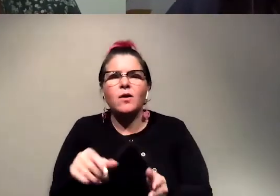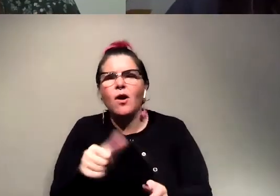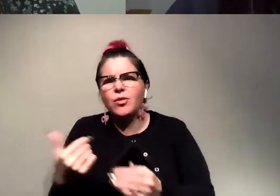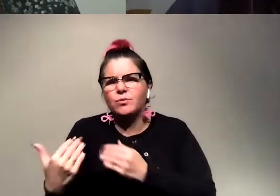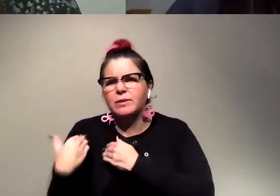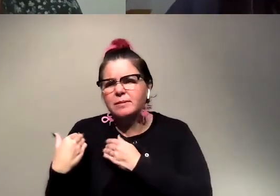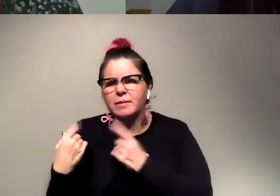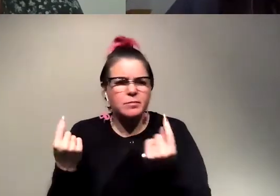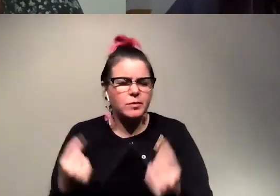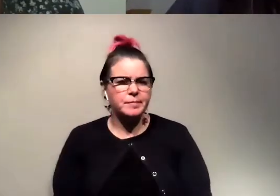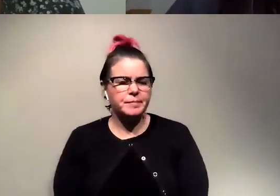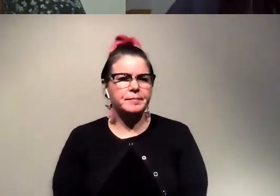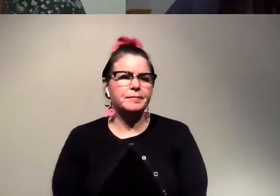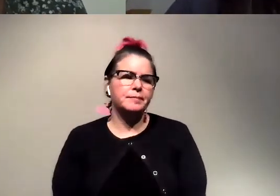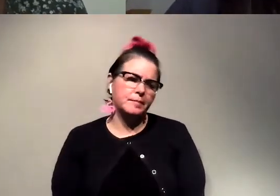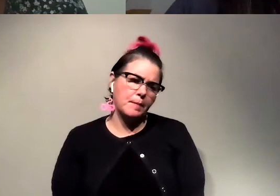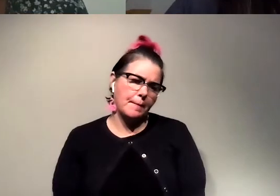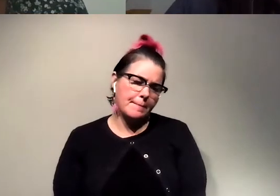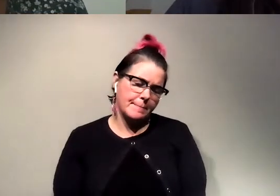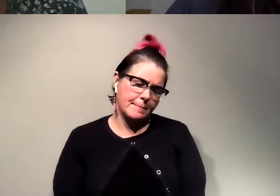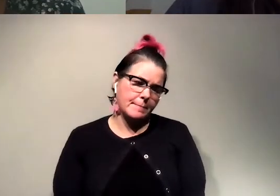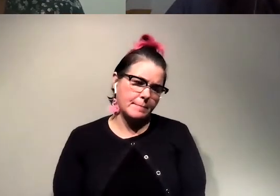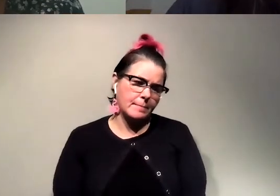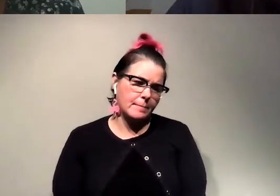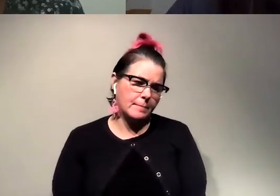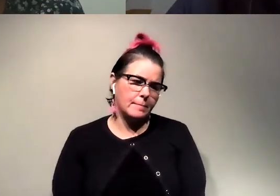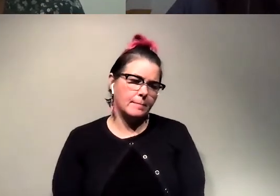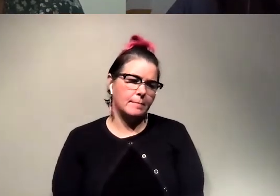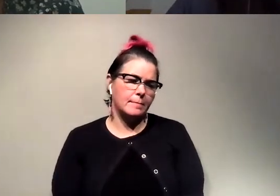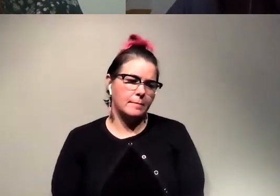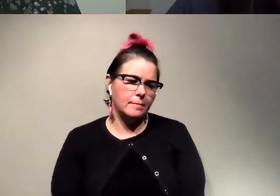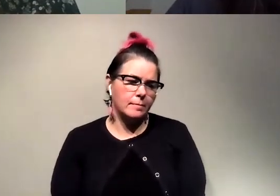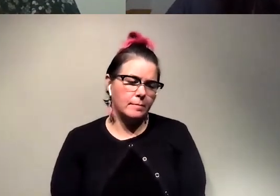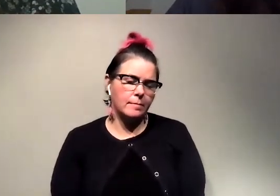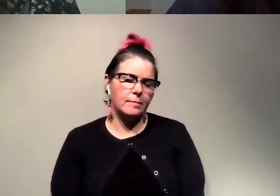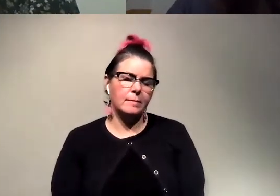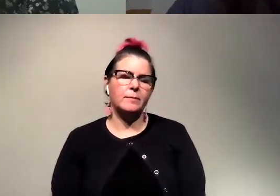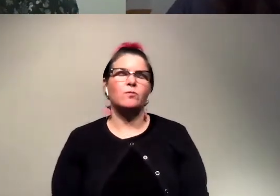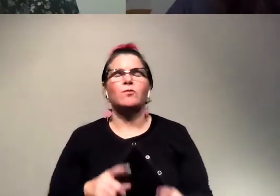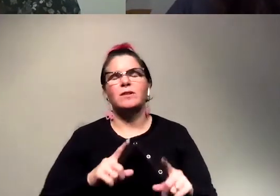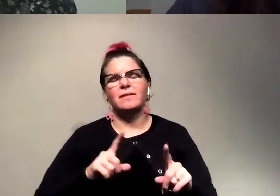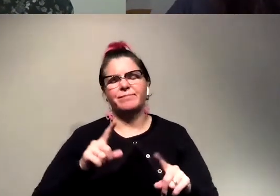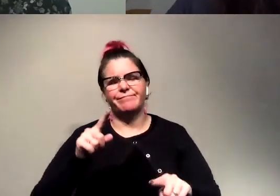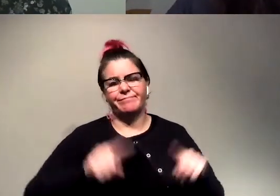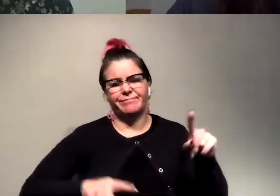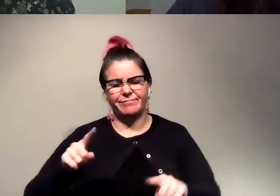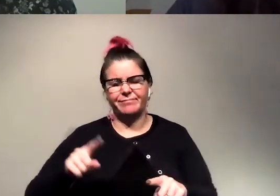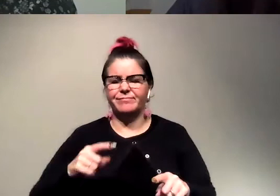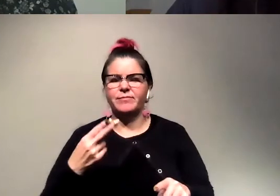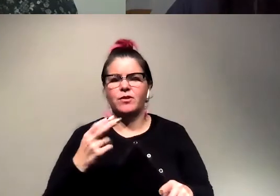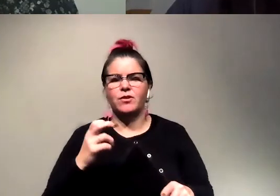responsibilities? So it varies from herpetologist to herpetologist depending on their